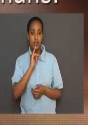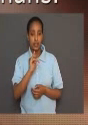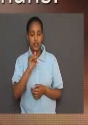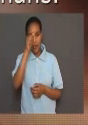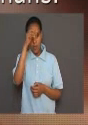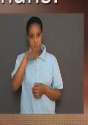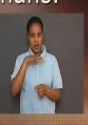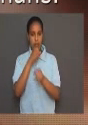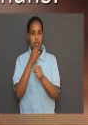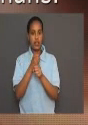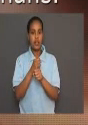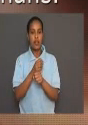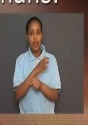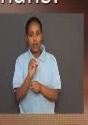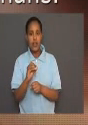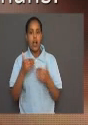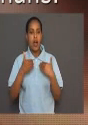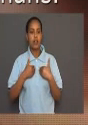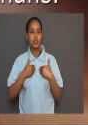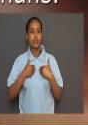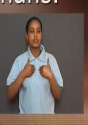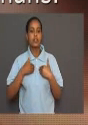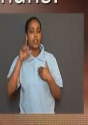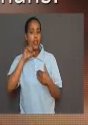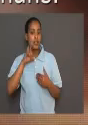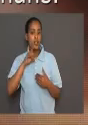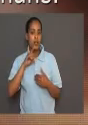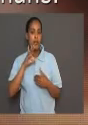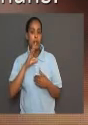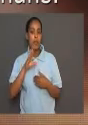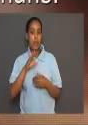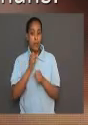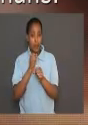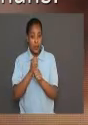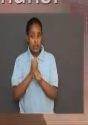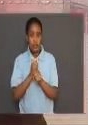is man-made and has been synthesized by humans.